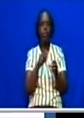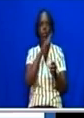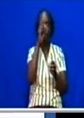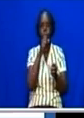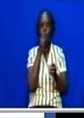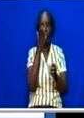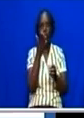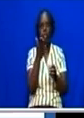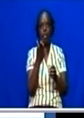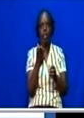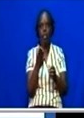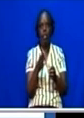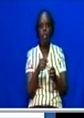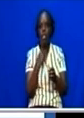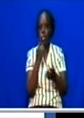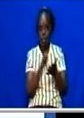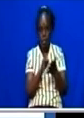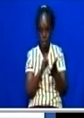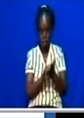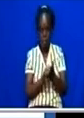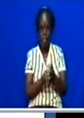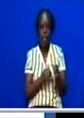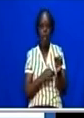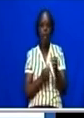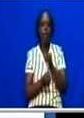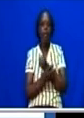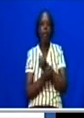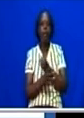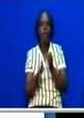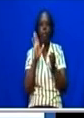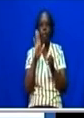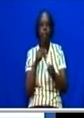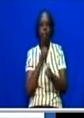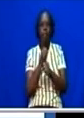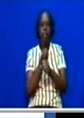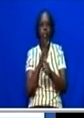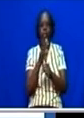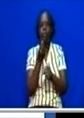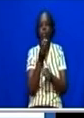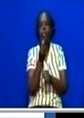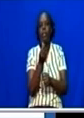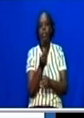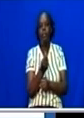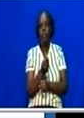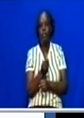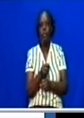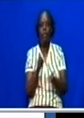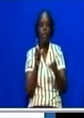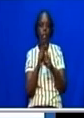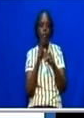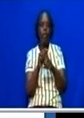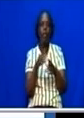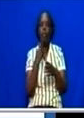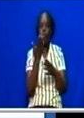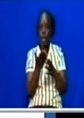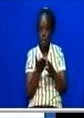there, and the question says, explain five functions of money. The award of marks